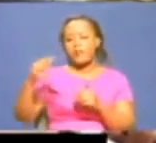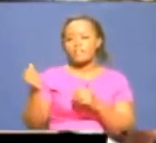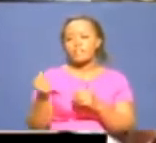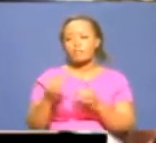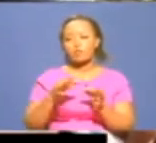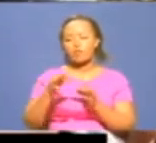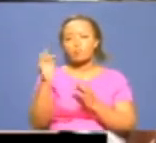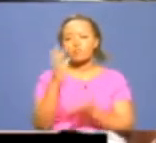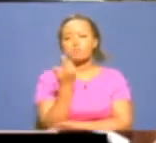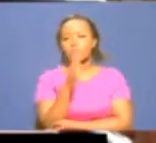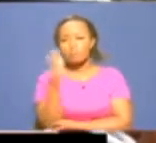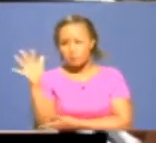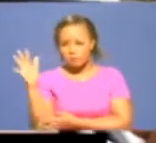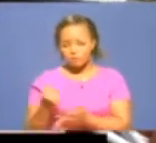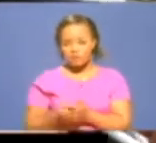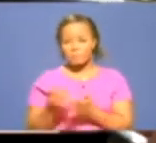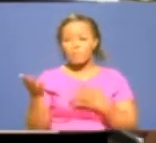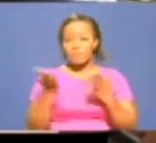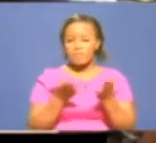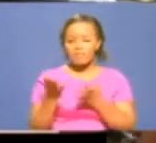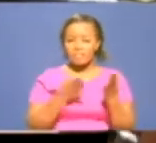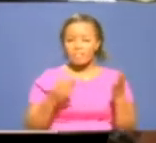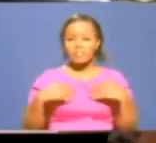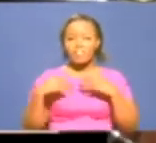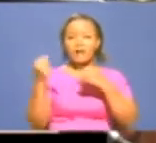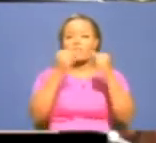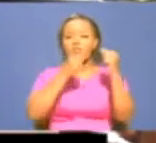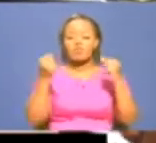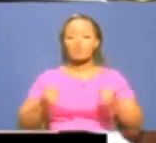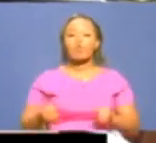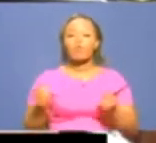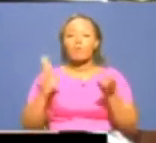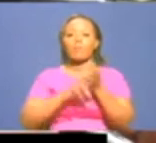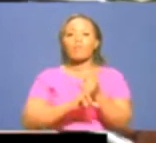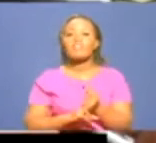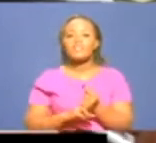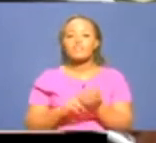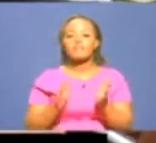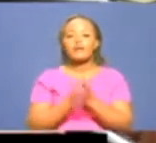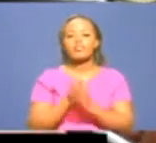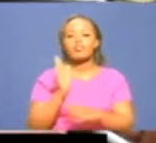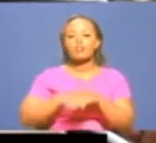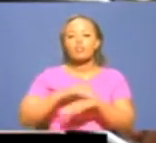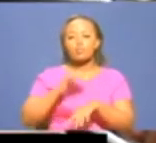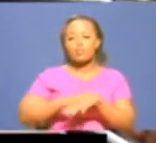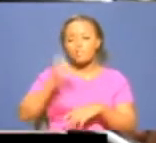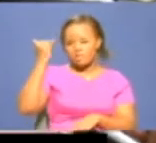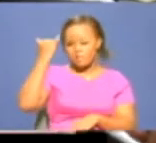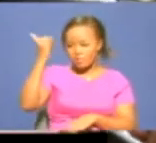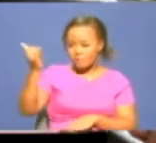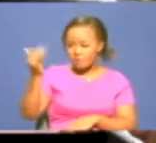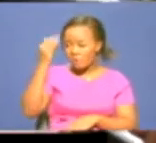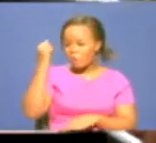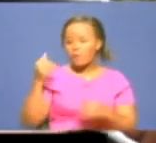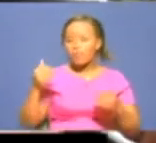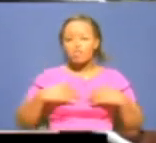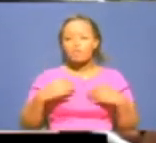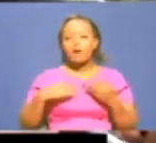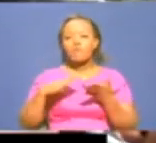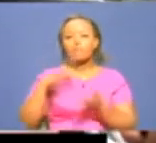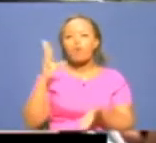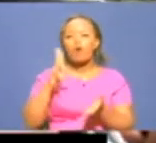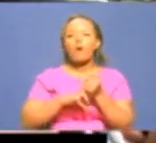Service has put in place a very strong partnership and linkage initiative to be able to rally partners who can come